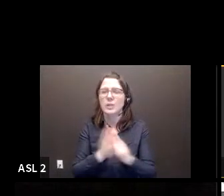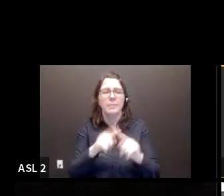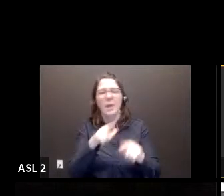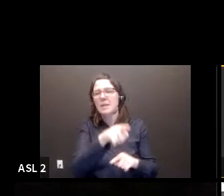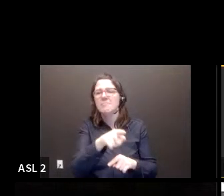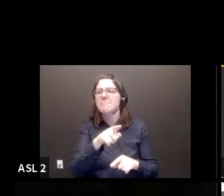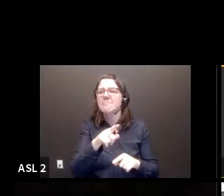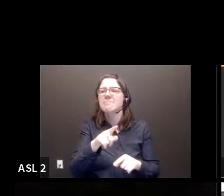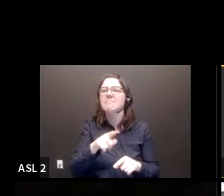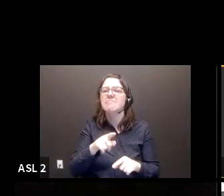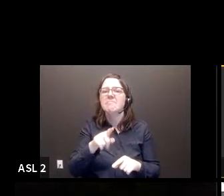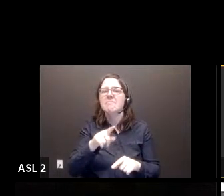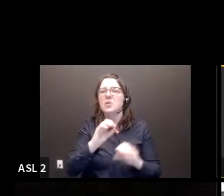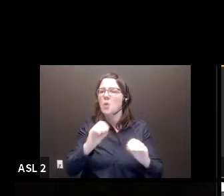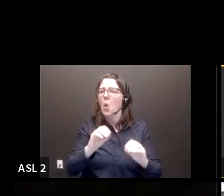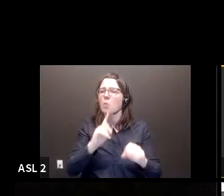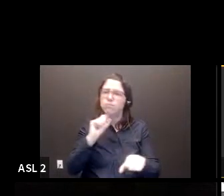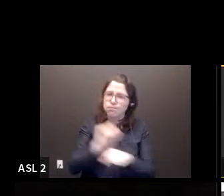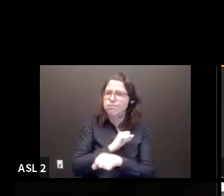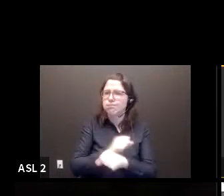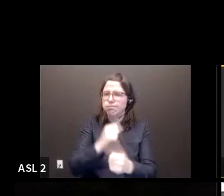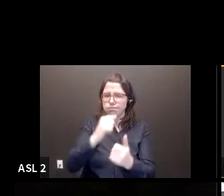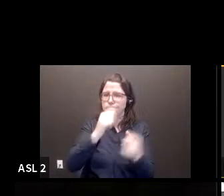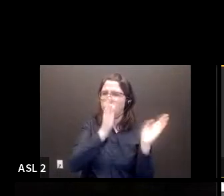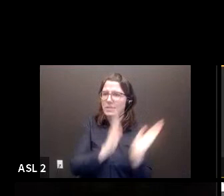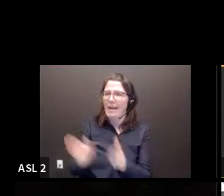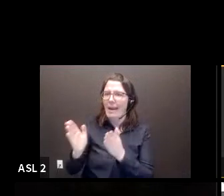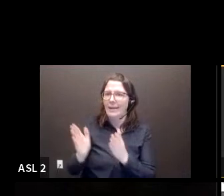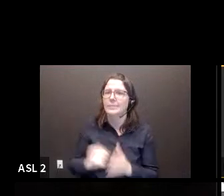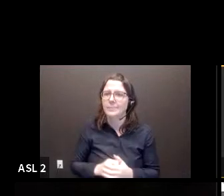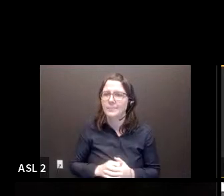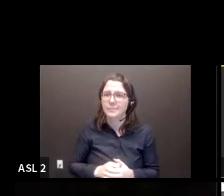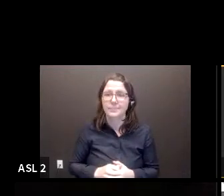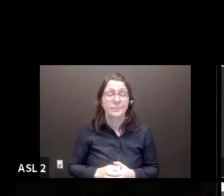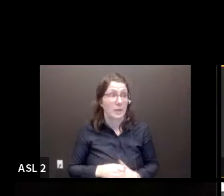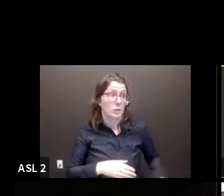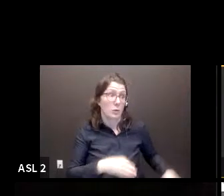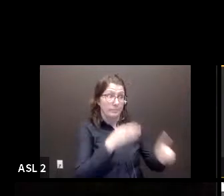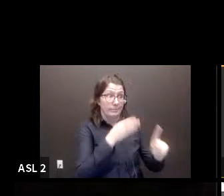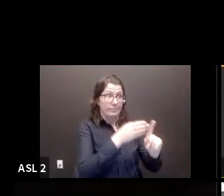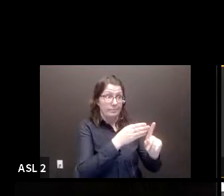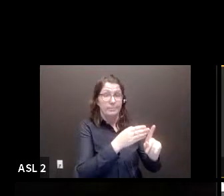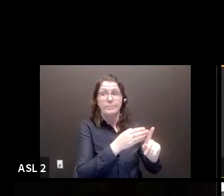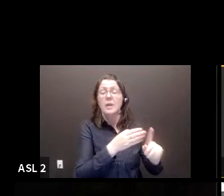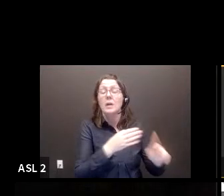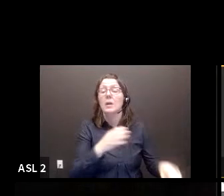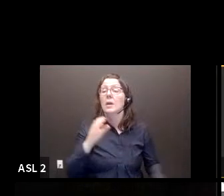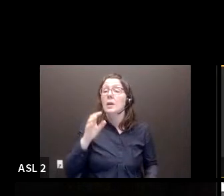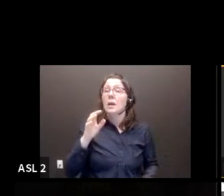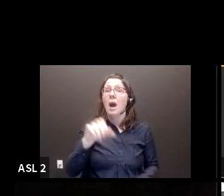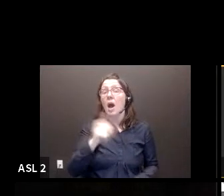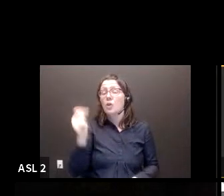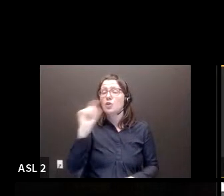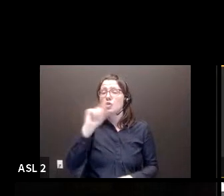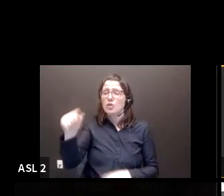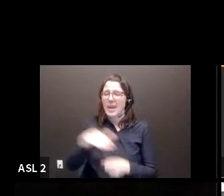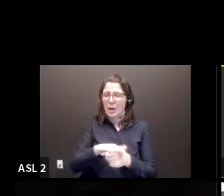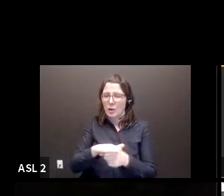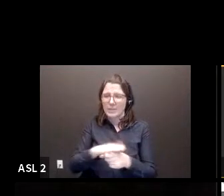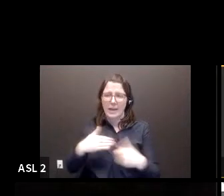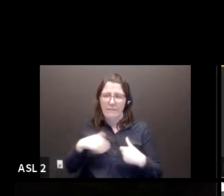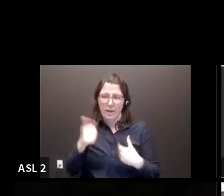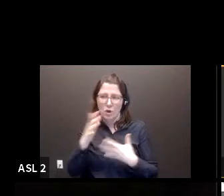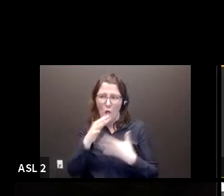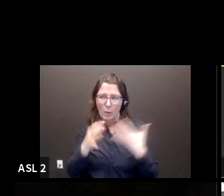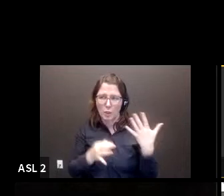in ontario are using this product the only exceptions right now are ottawa and york peel actually very recently went